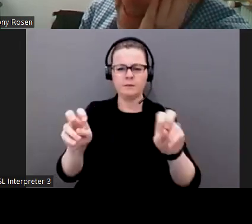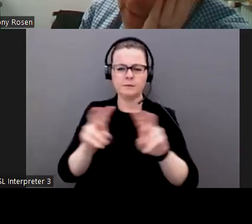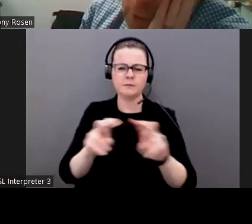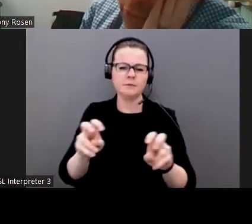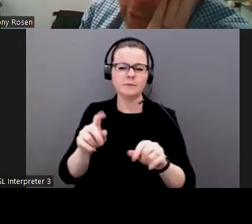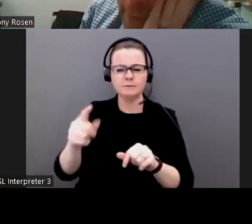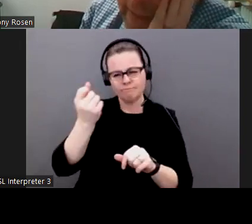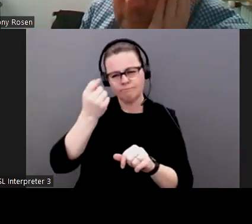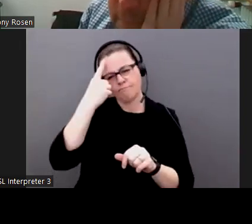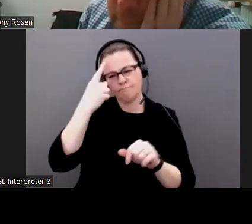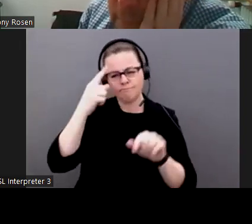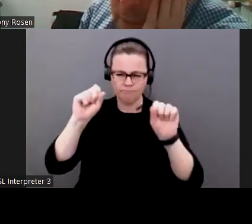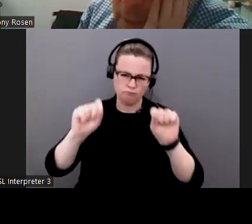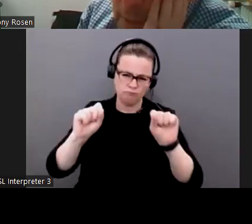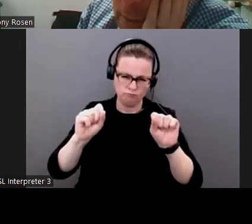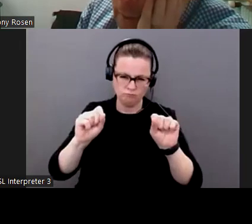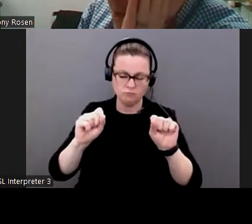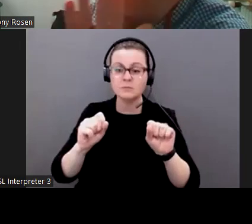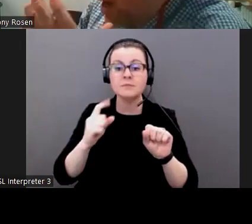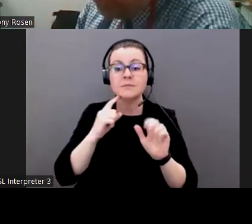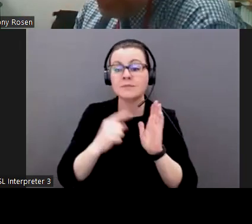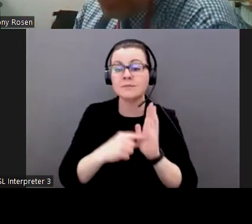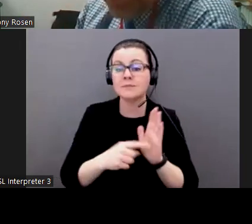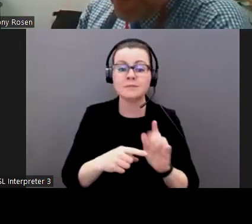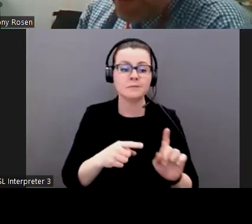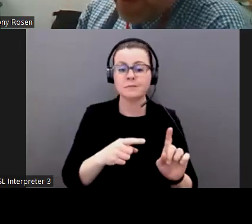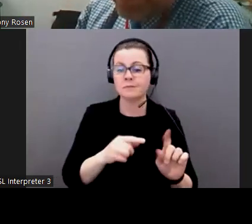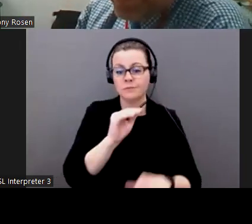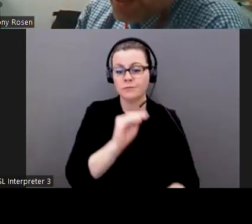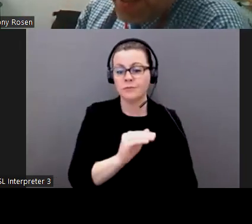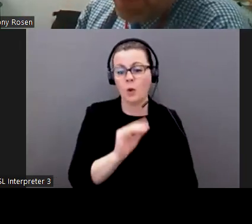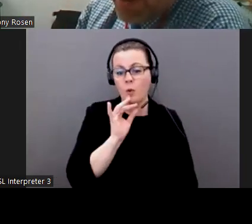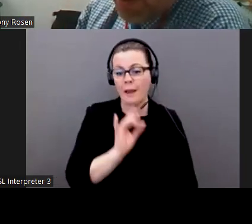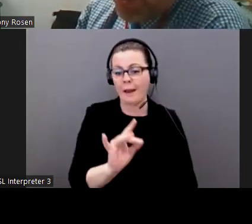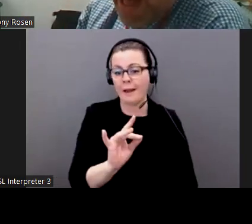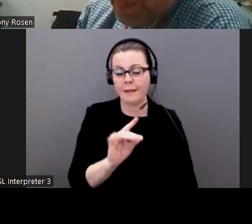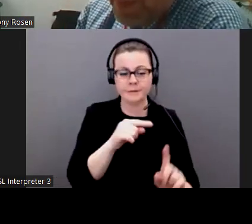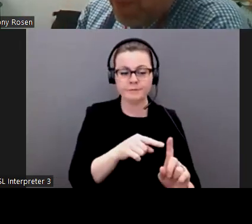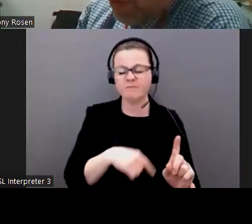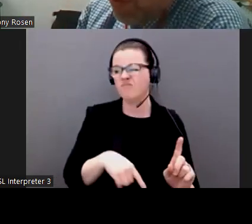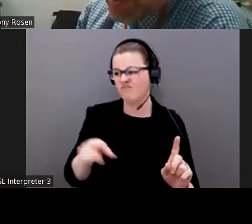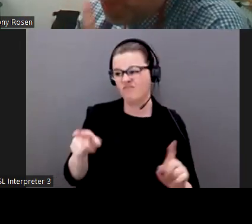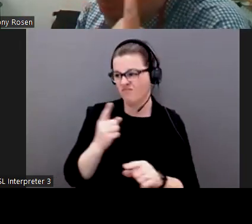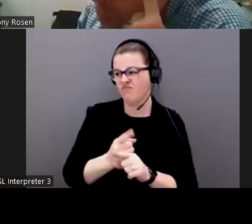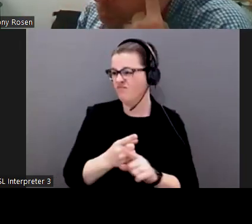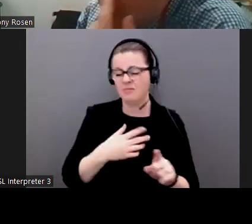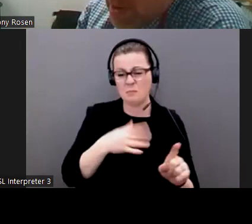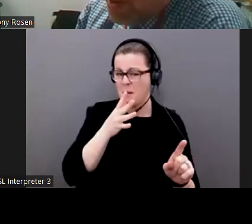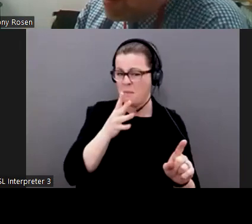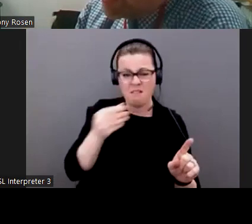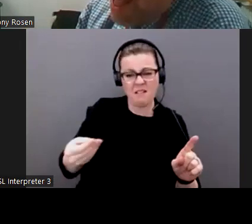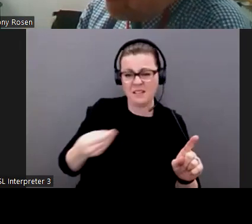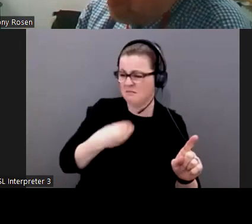and says, Dr. Rosen, you're right. My mom didn't give me dinner. She locked me in my room. This